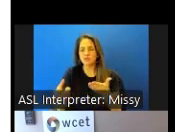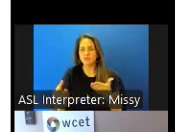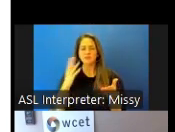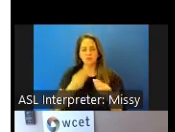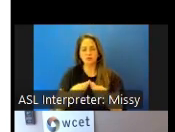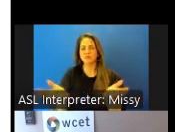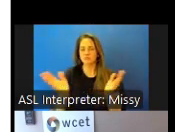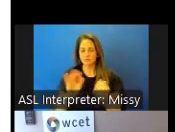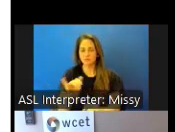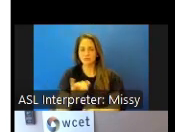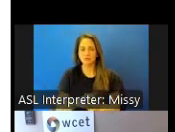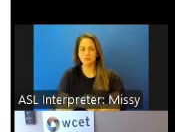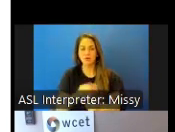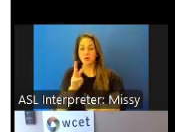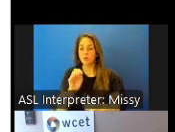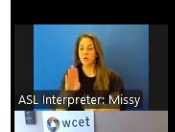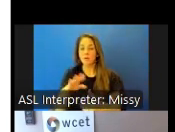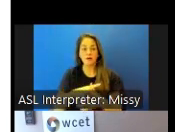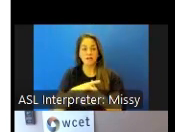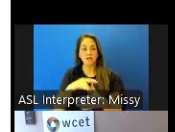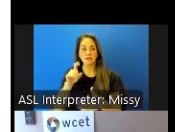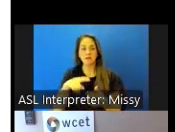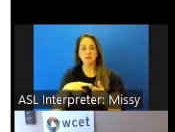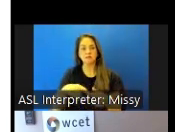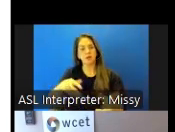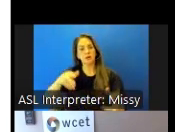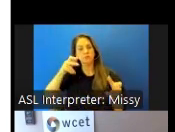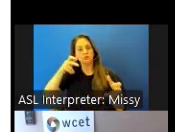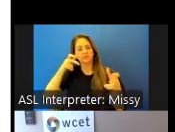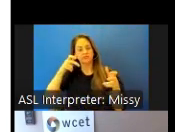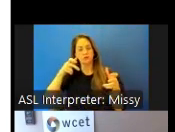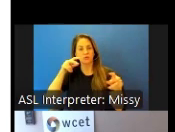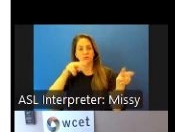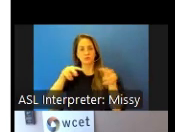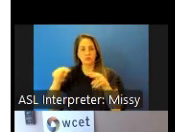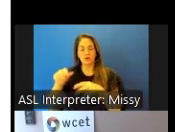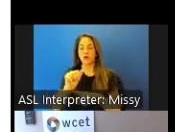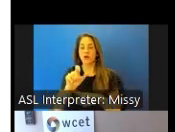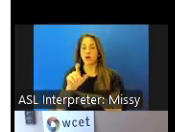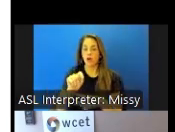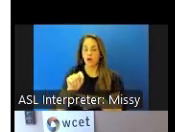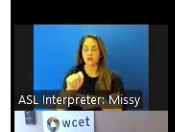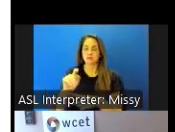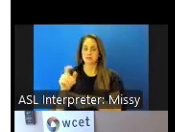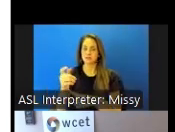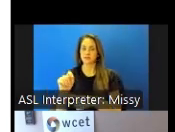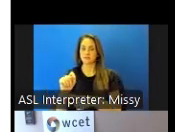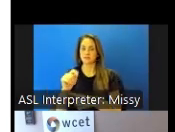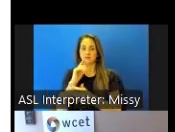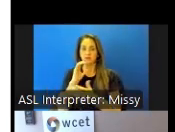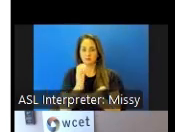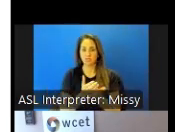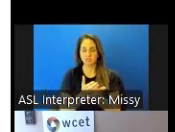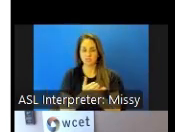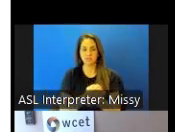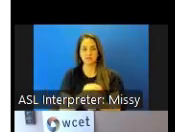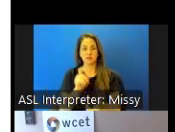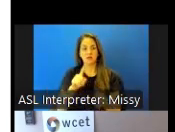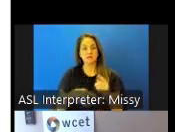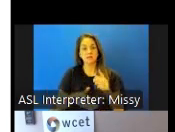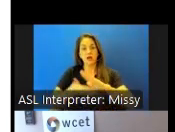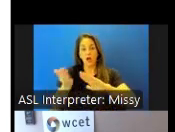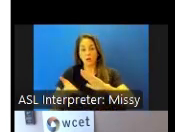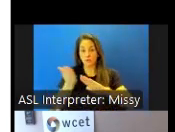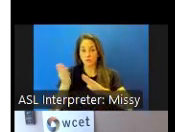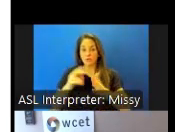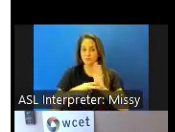well. But web content must be perceivable. So this includes alt text. Web content must be operable, so